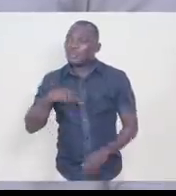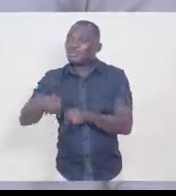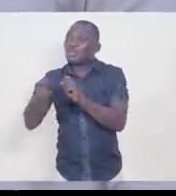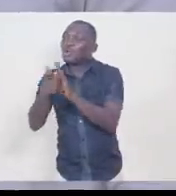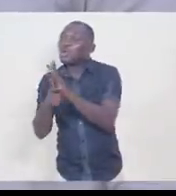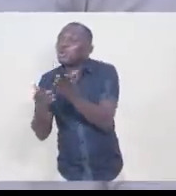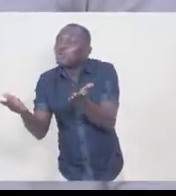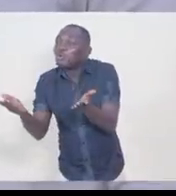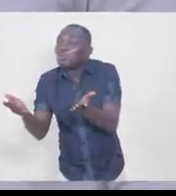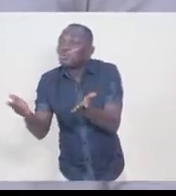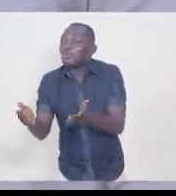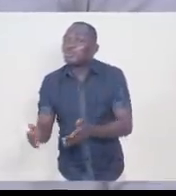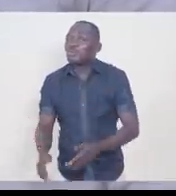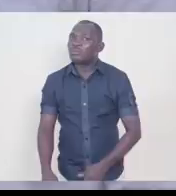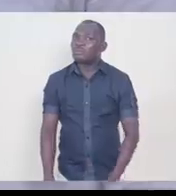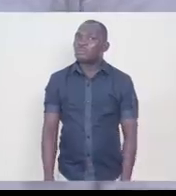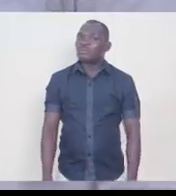these?